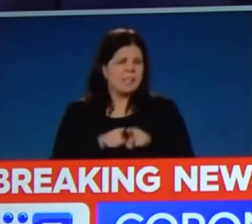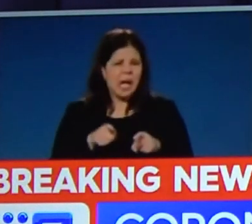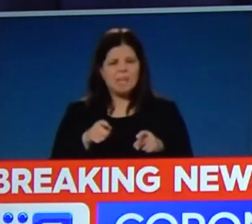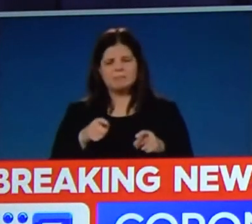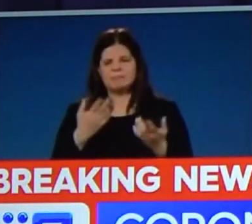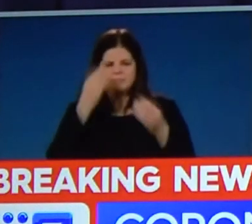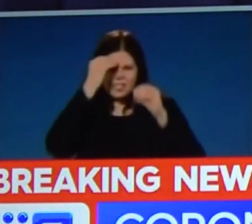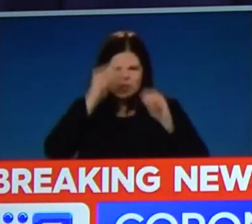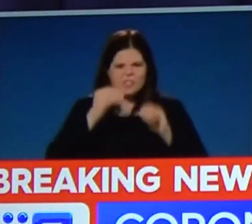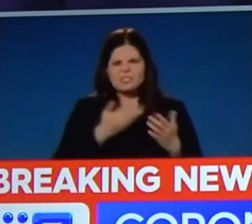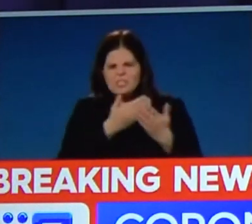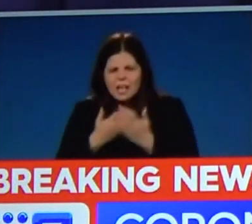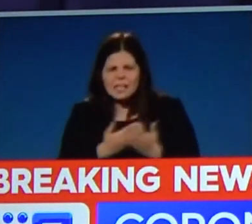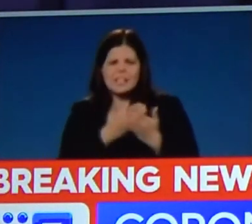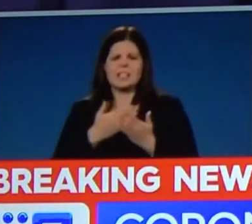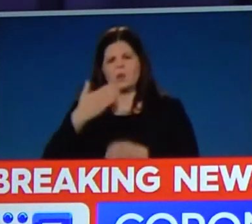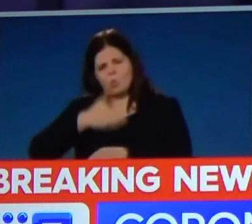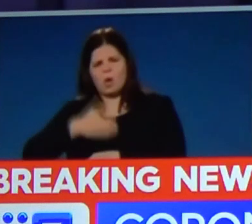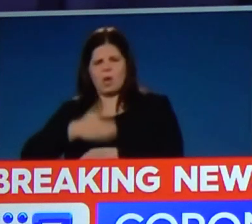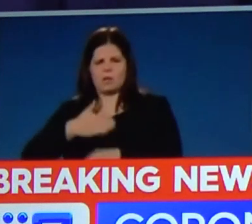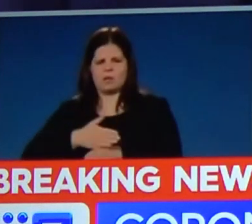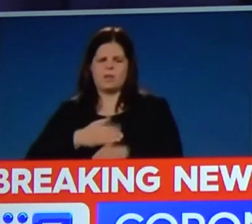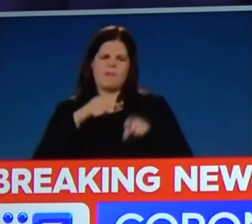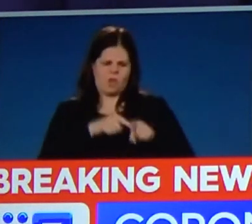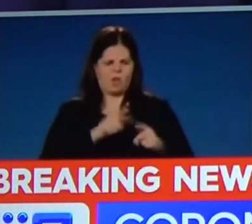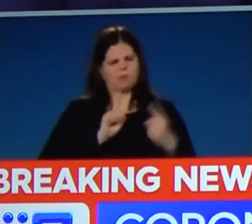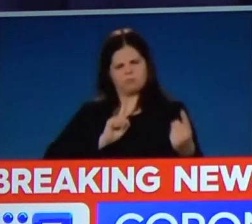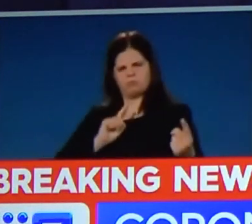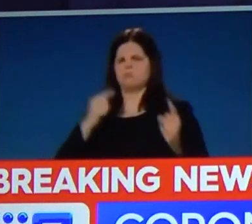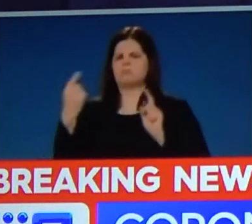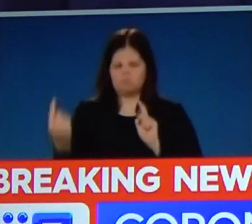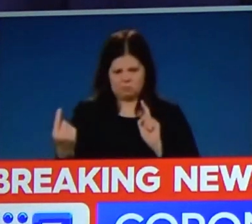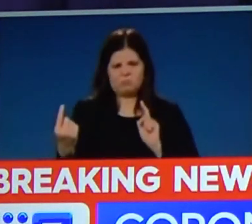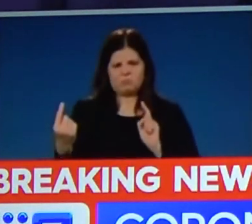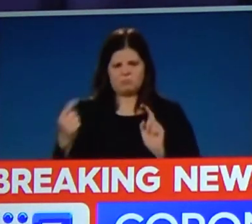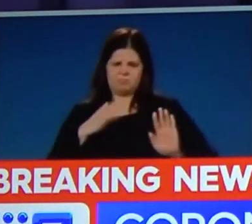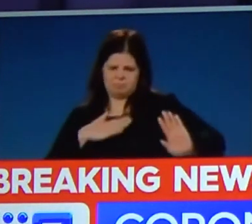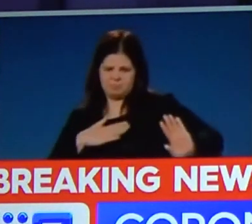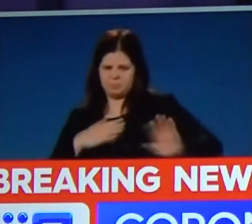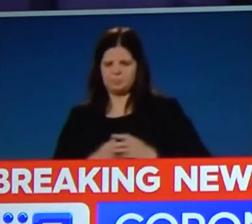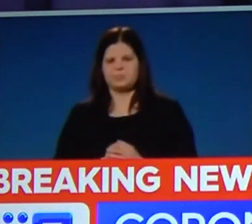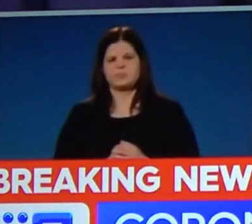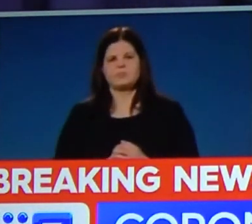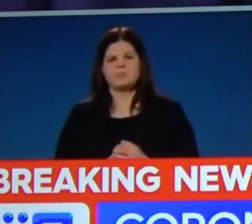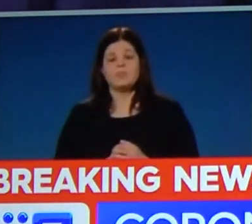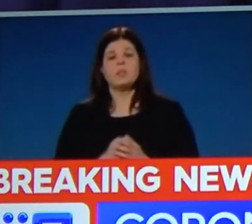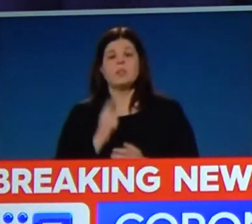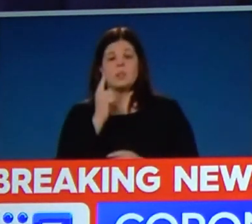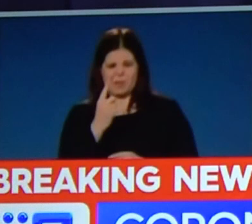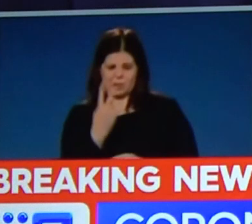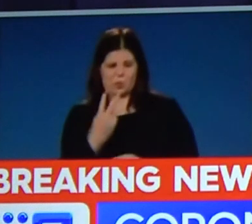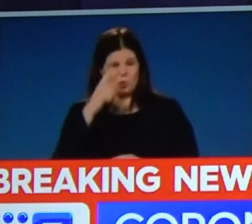environment. So these rules are intended to be instructive, to be a guide, but on this 2-person rule, and particularly on the